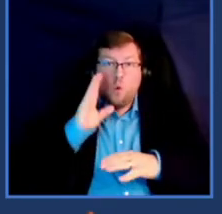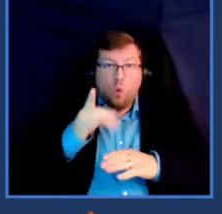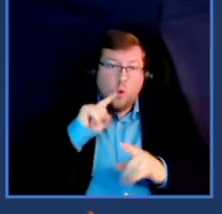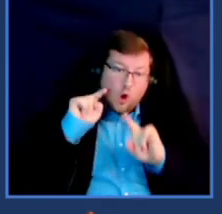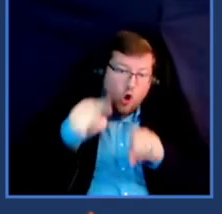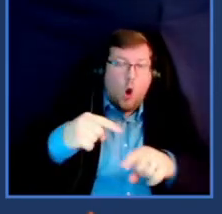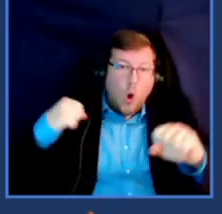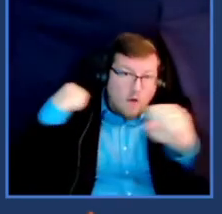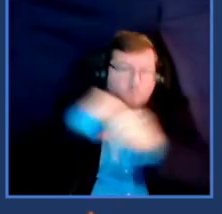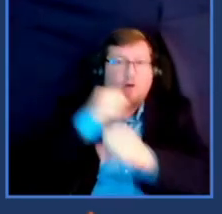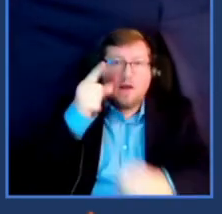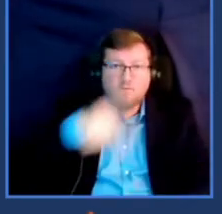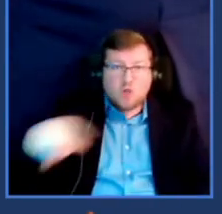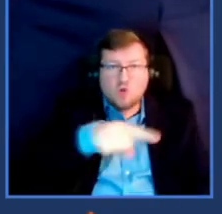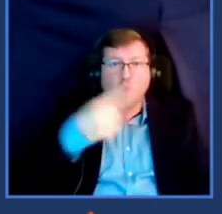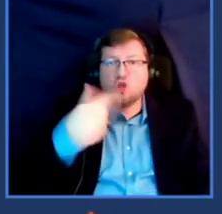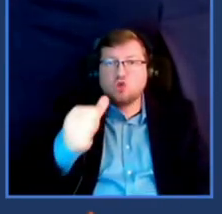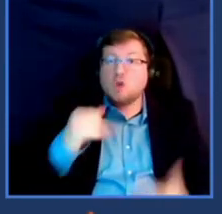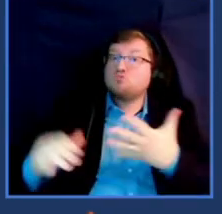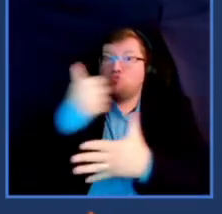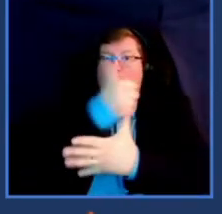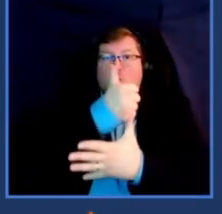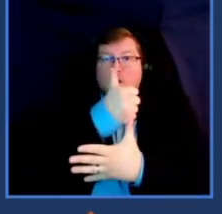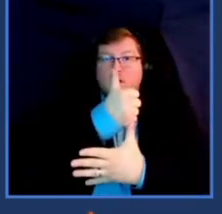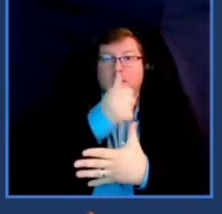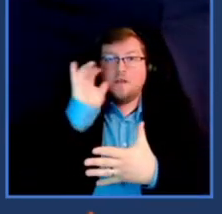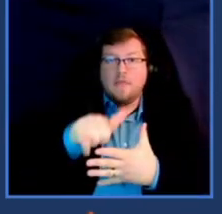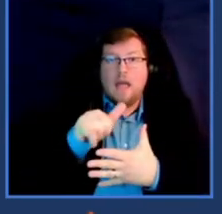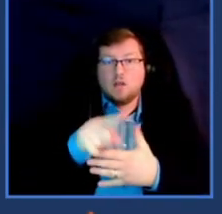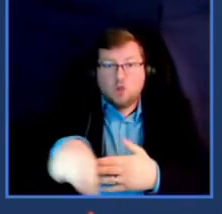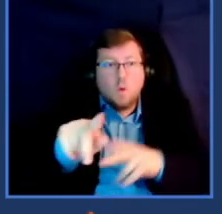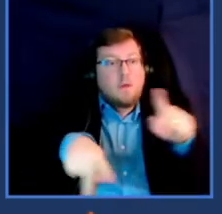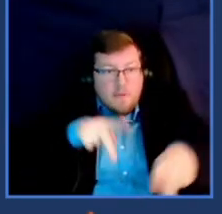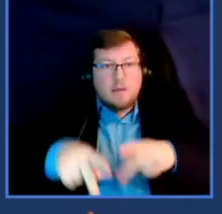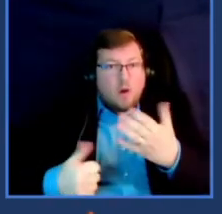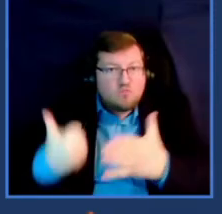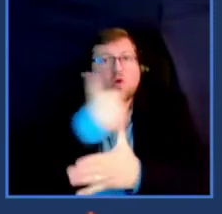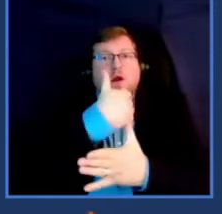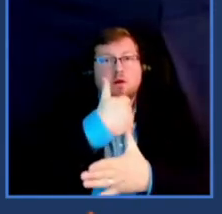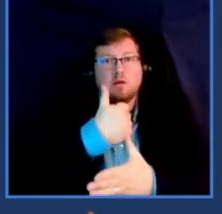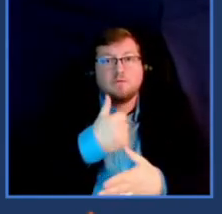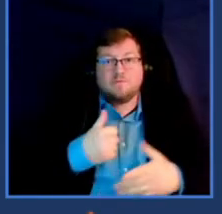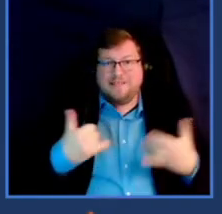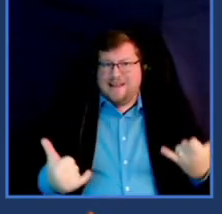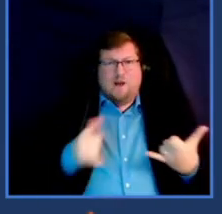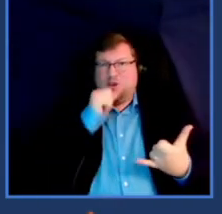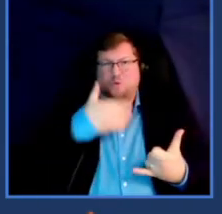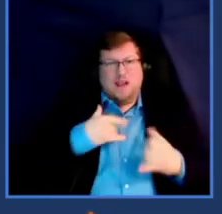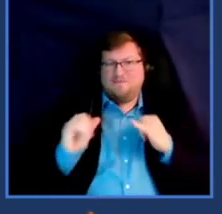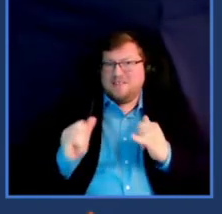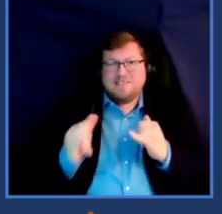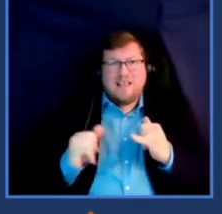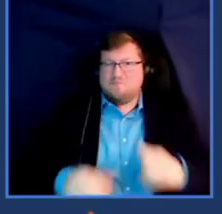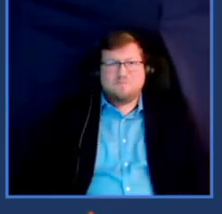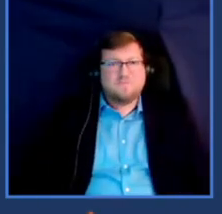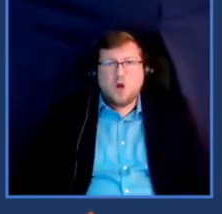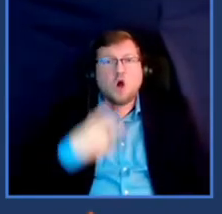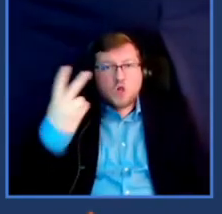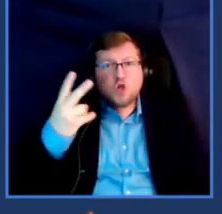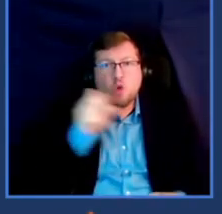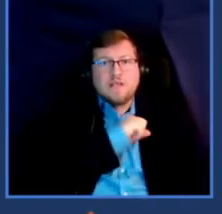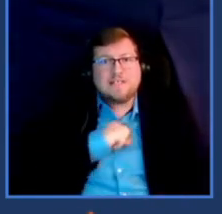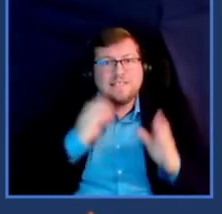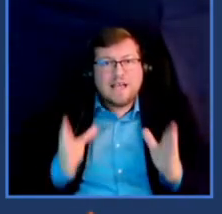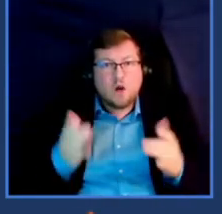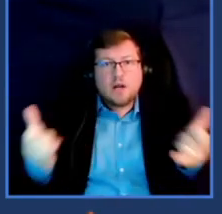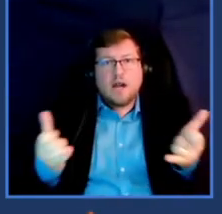put Georgia first, who put you first. You don't have that now. You have two senators who think it's more important to